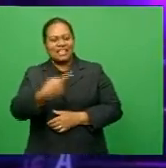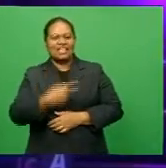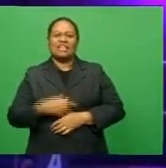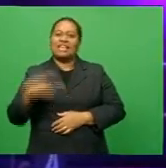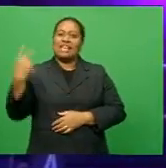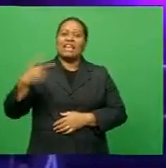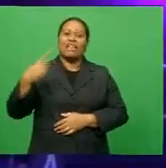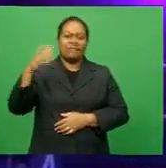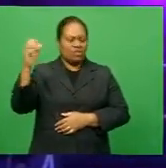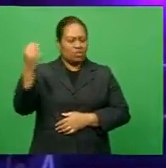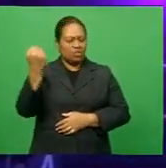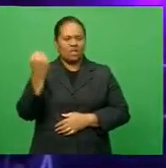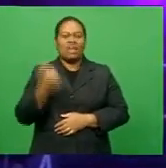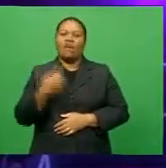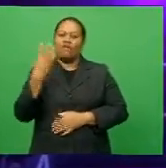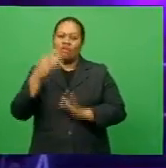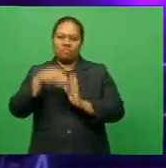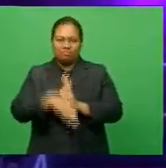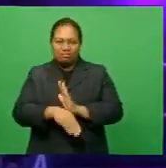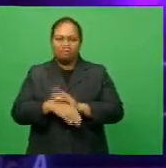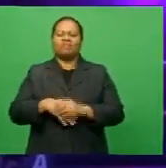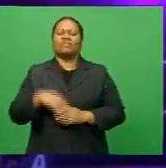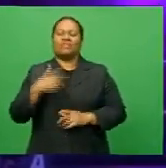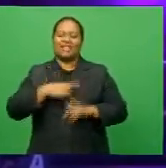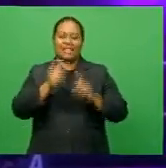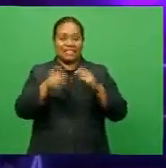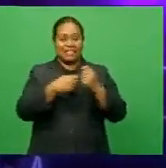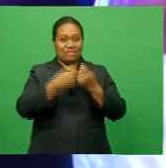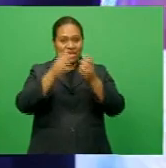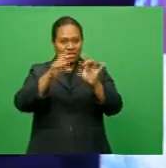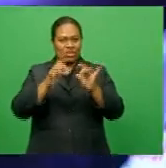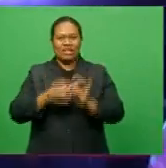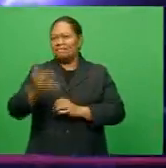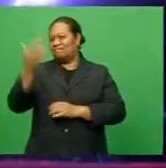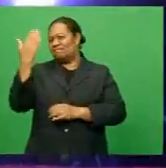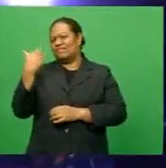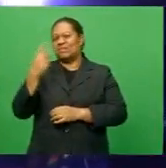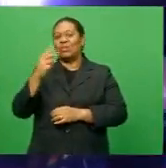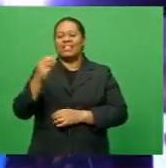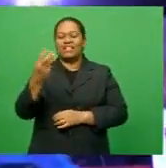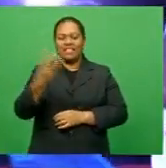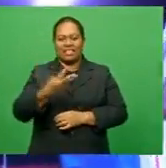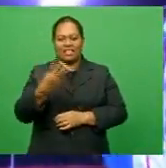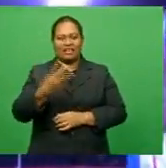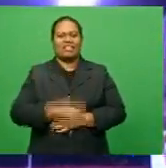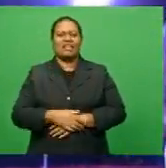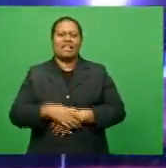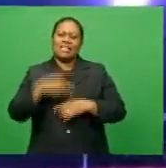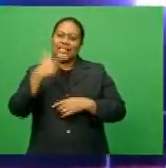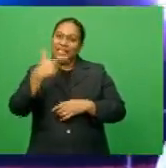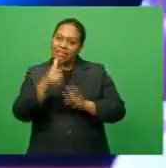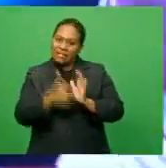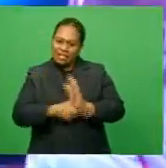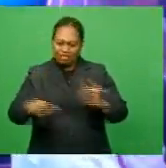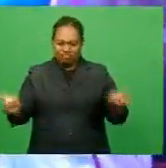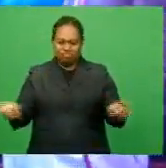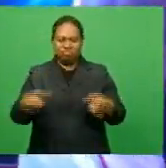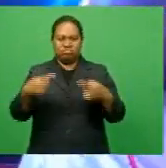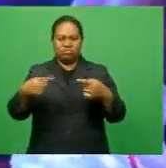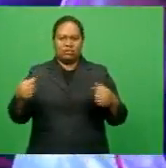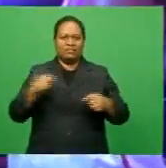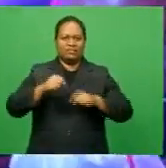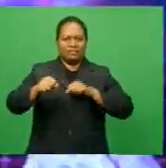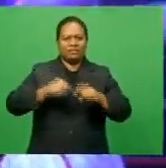wins, 4 losses and a draw. During his stint in Australia back in 2013, he fought 7 times, winning